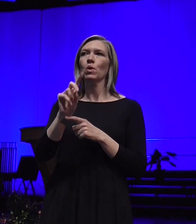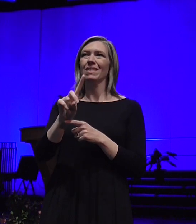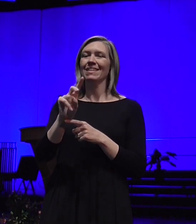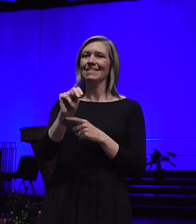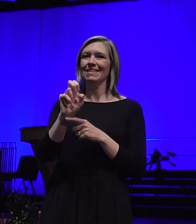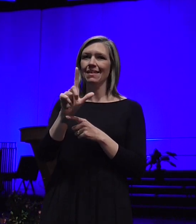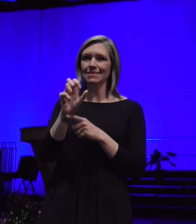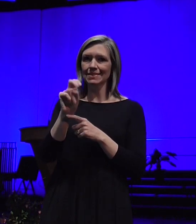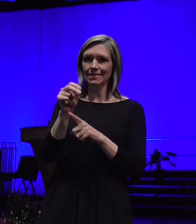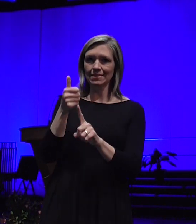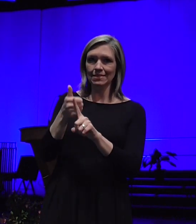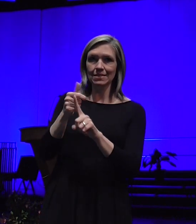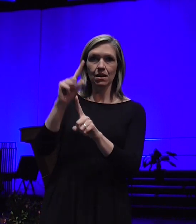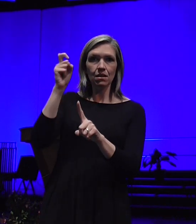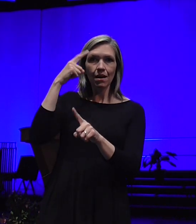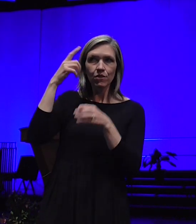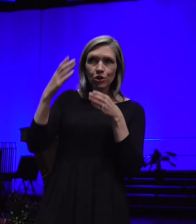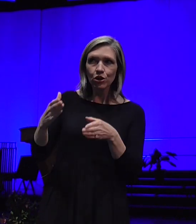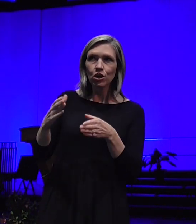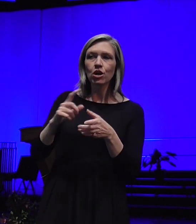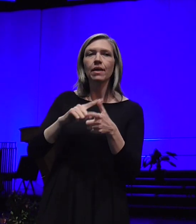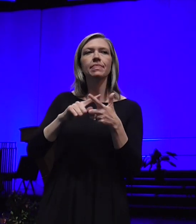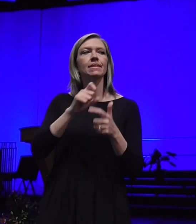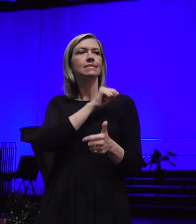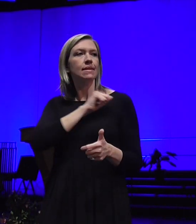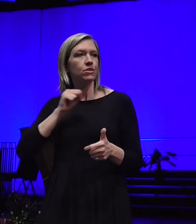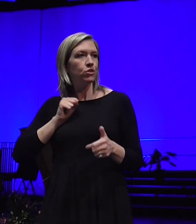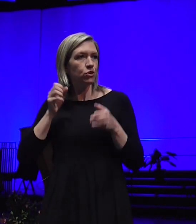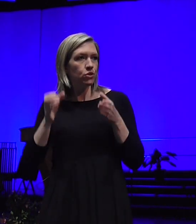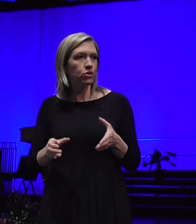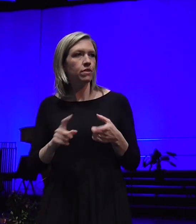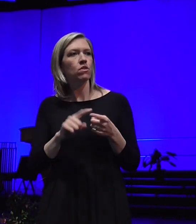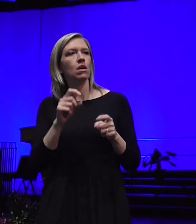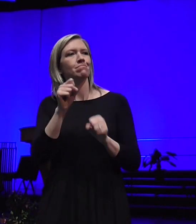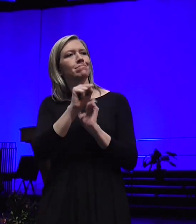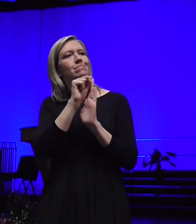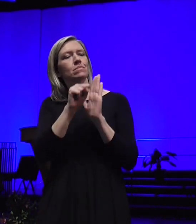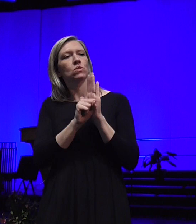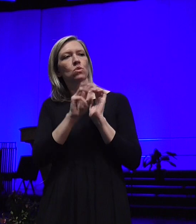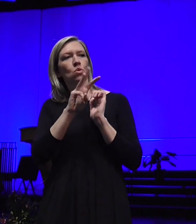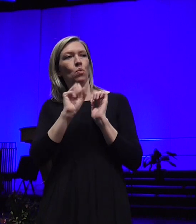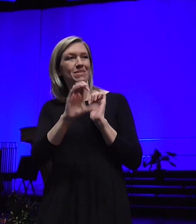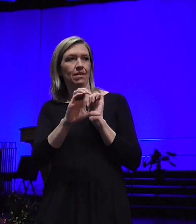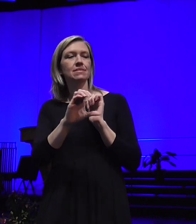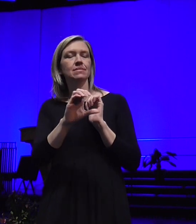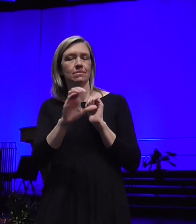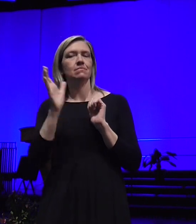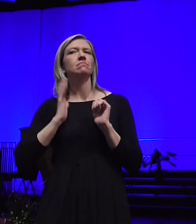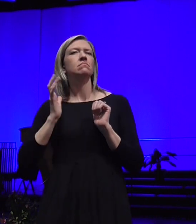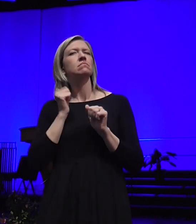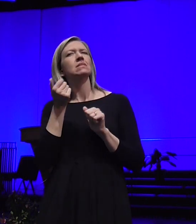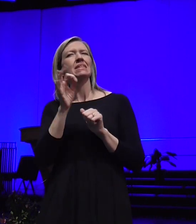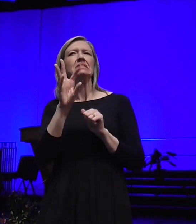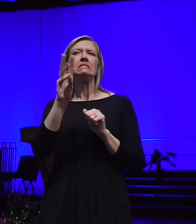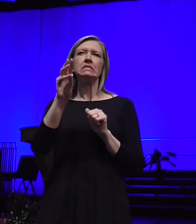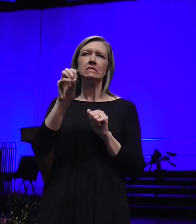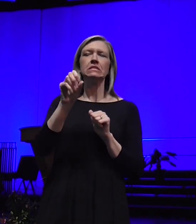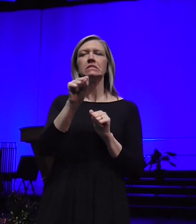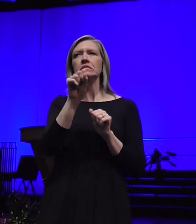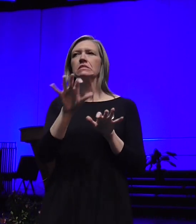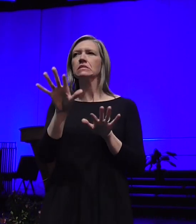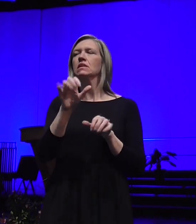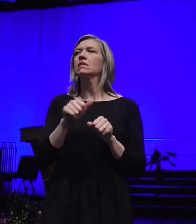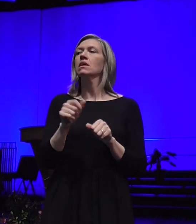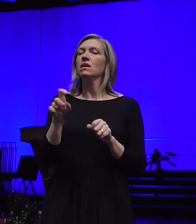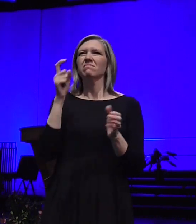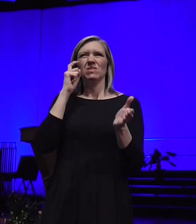a governor and then a senator from Wisconsin in the late 60s. And he saw